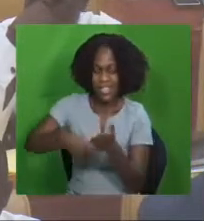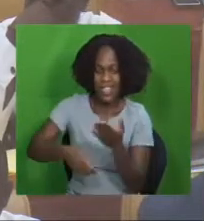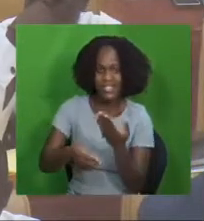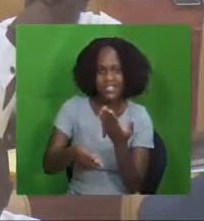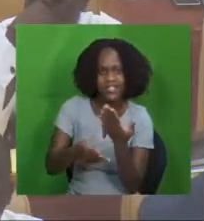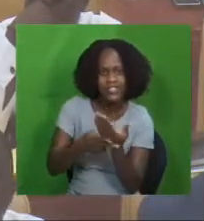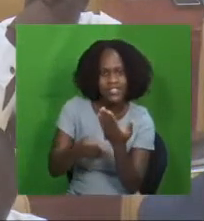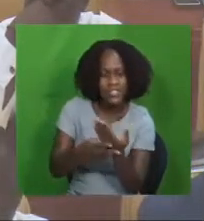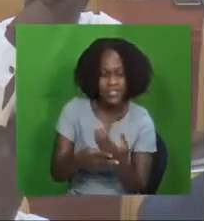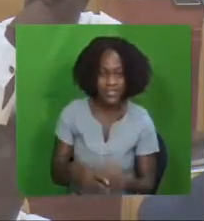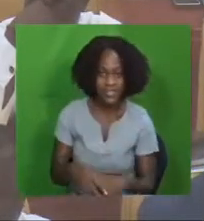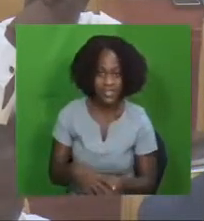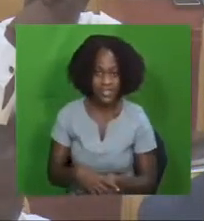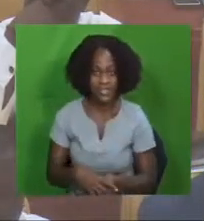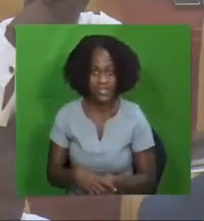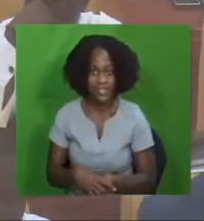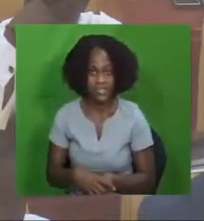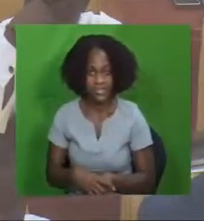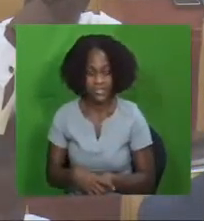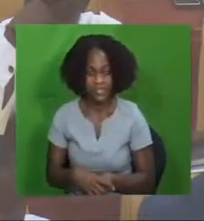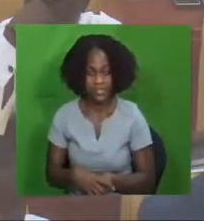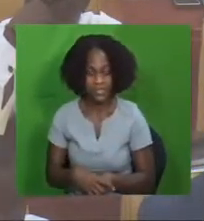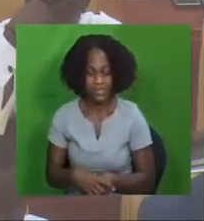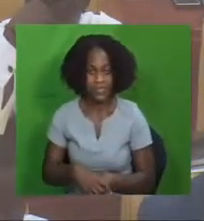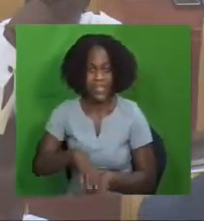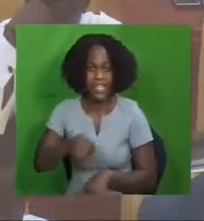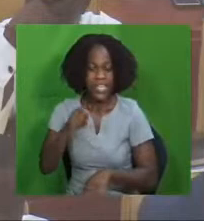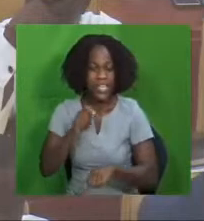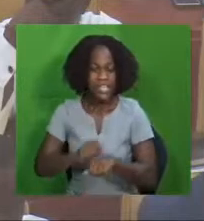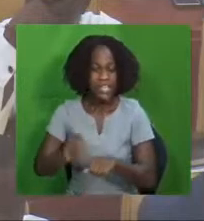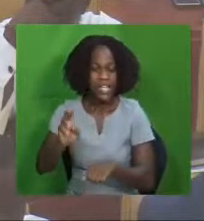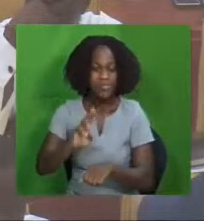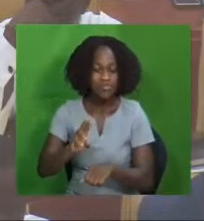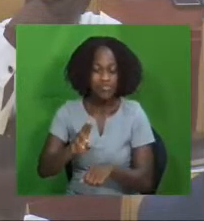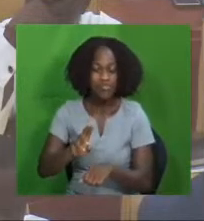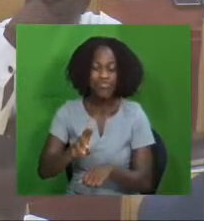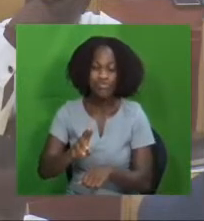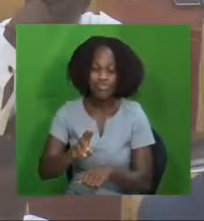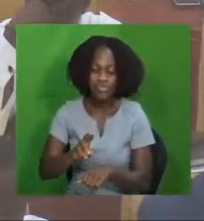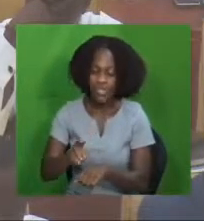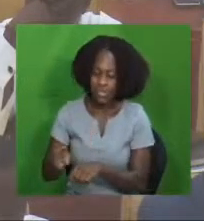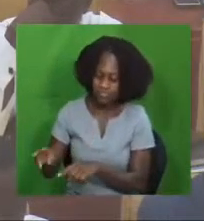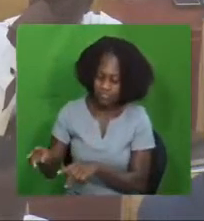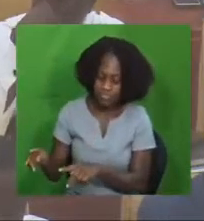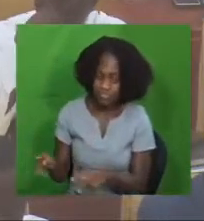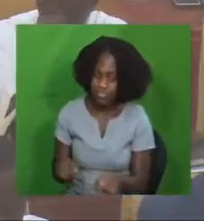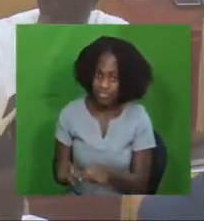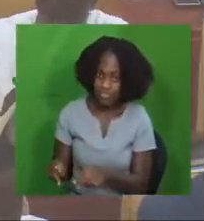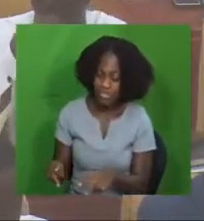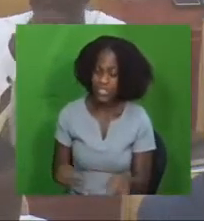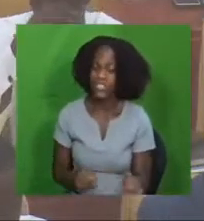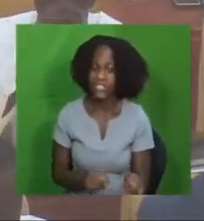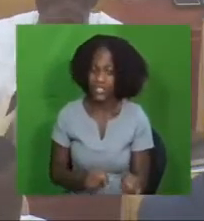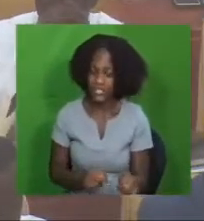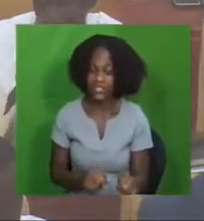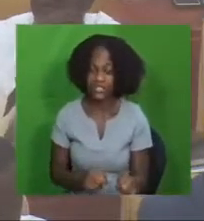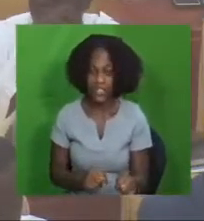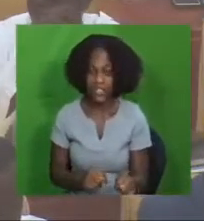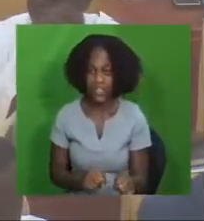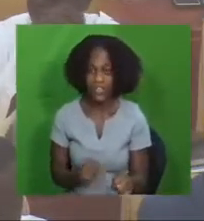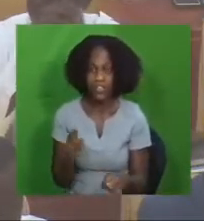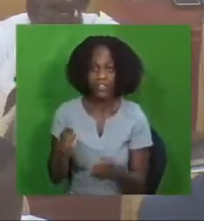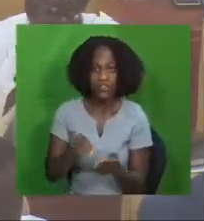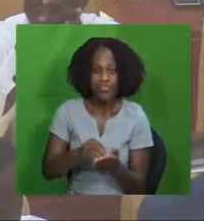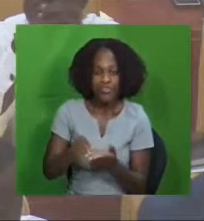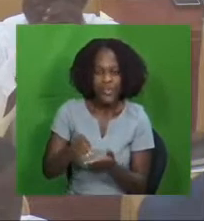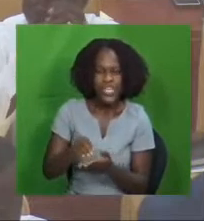that anytime you do a transaction through the Ghana Interbank payment and settlement system, you pay